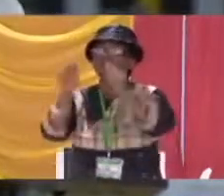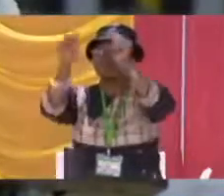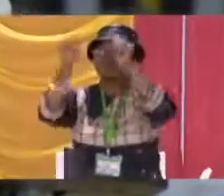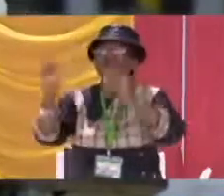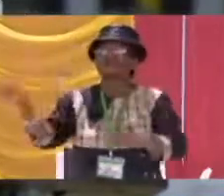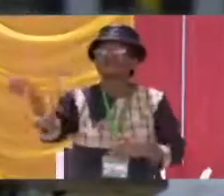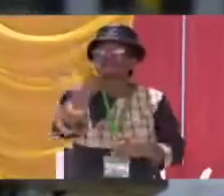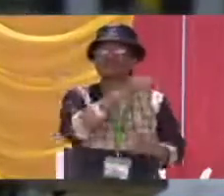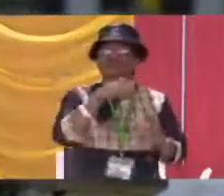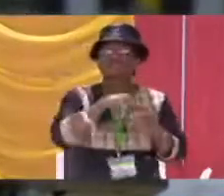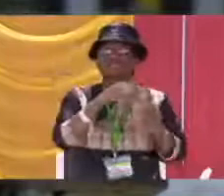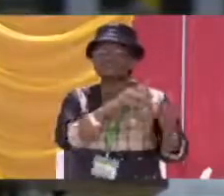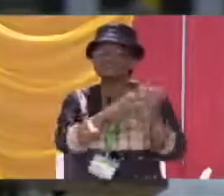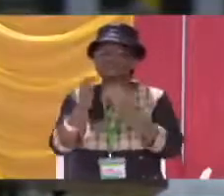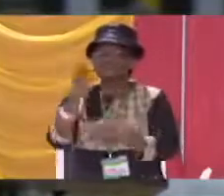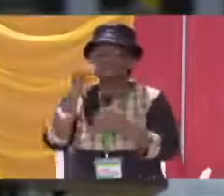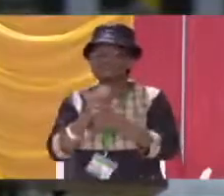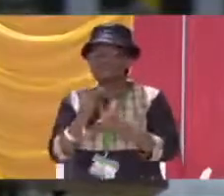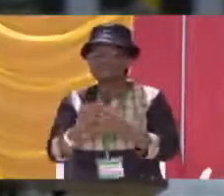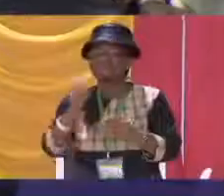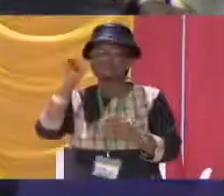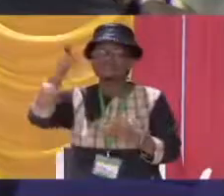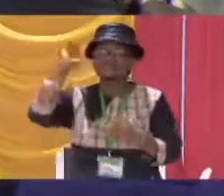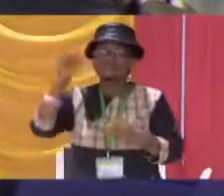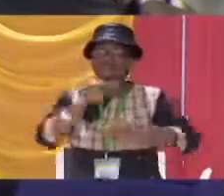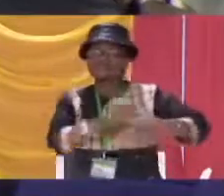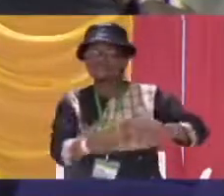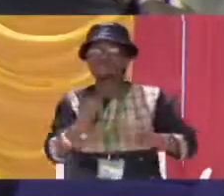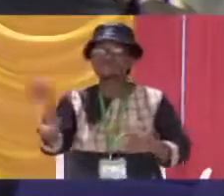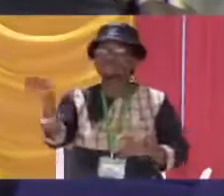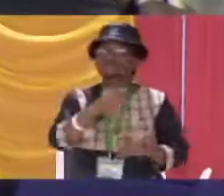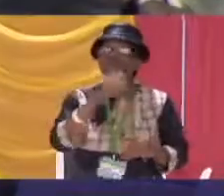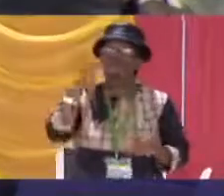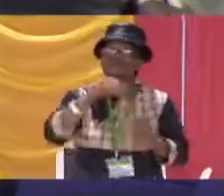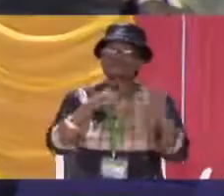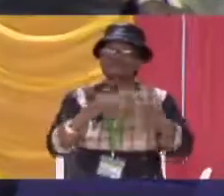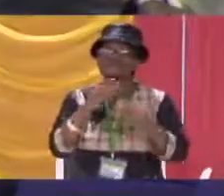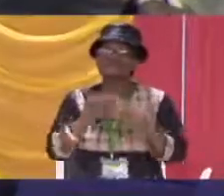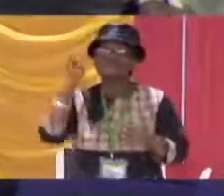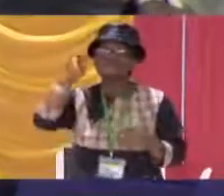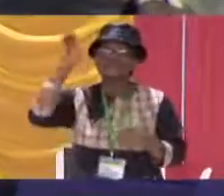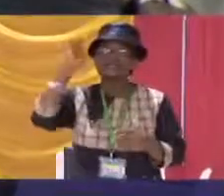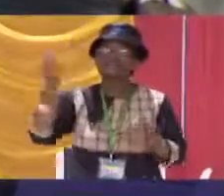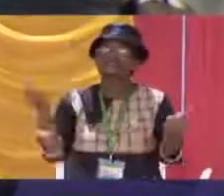He will defend you. He will fight your battles for you.